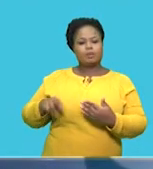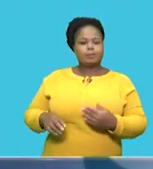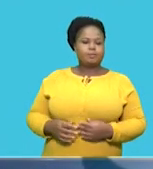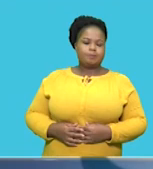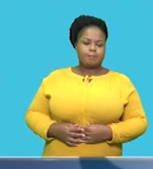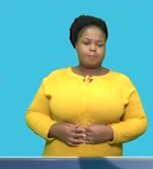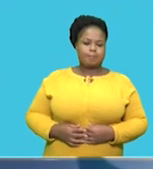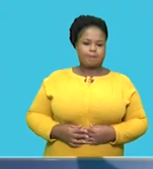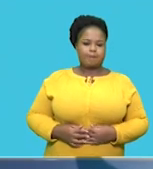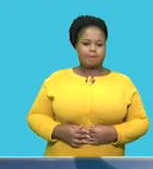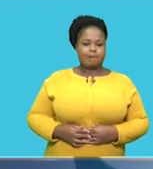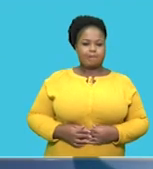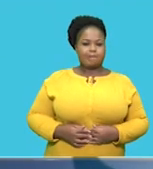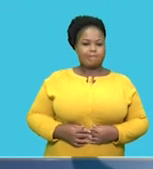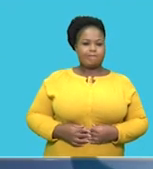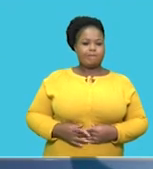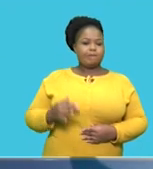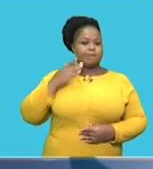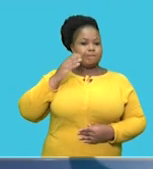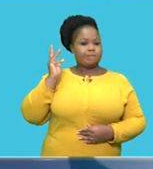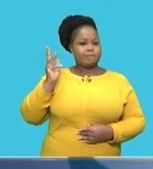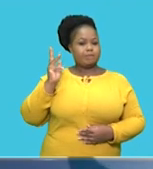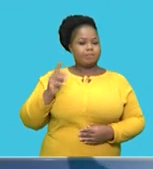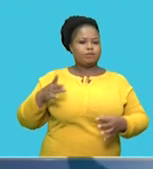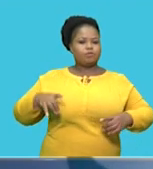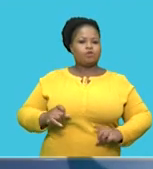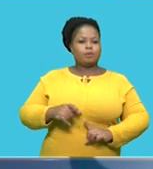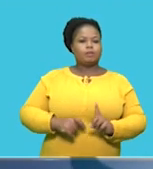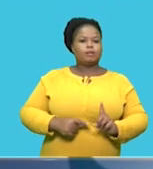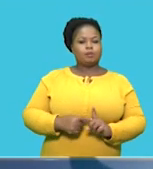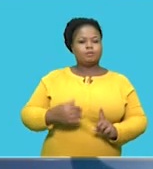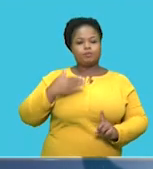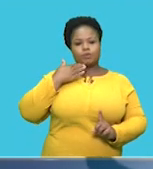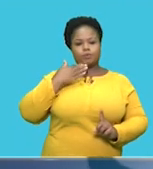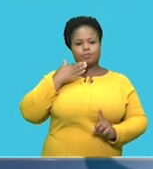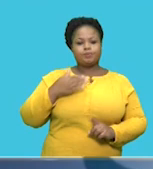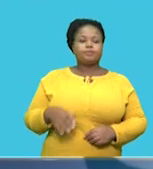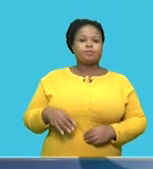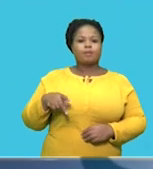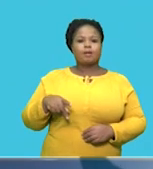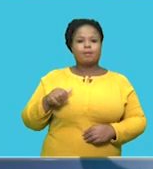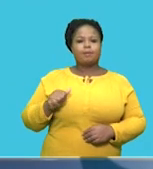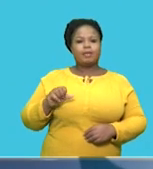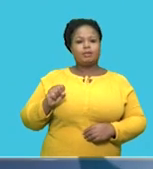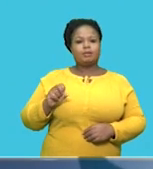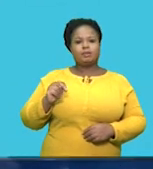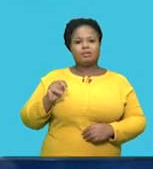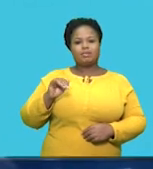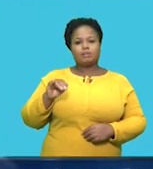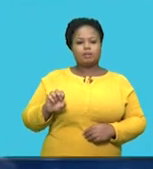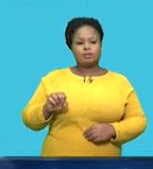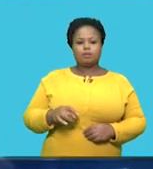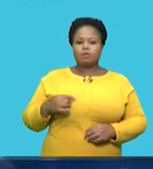lesedi. Go thakgoleng puo ya gae modula setulo wa kantoro e leng advocate Pansi Tlakula